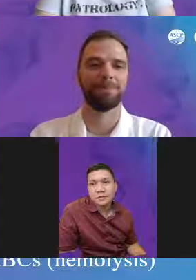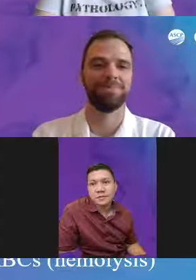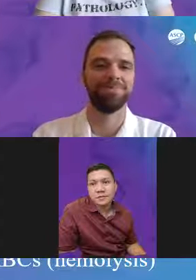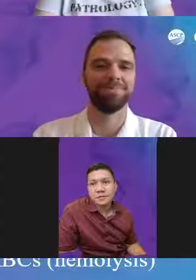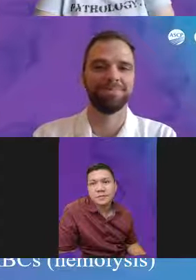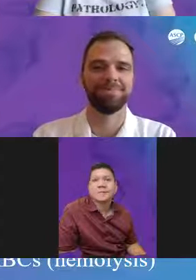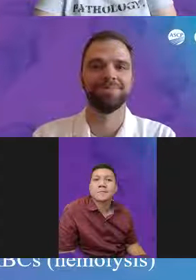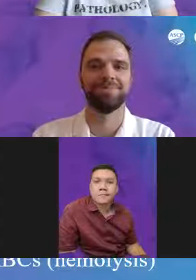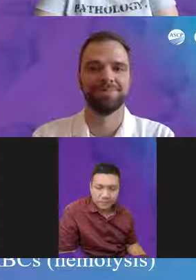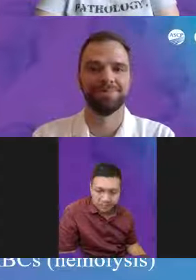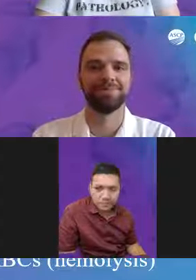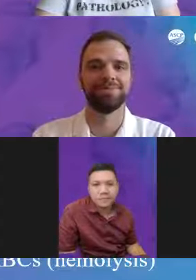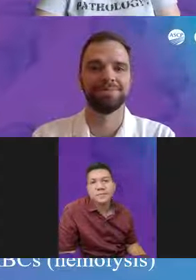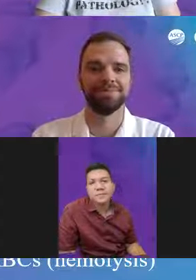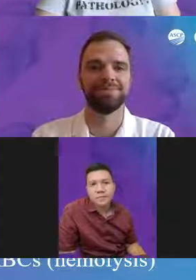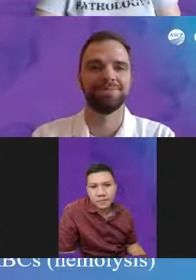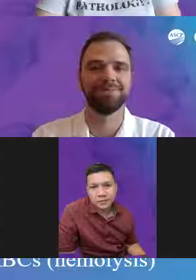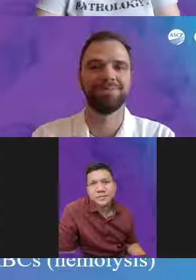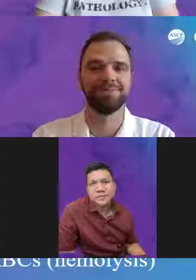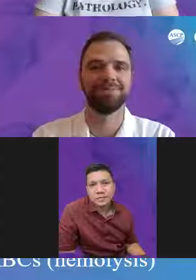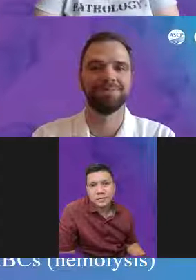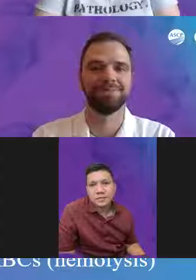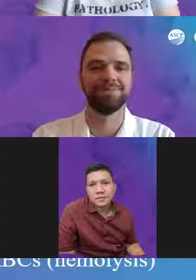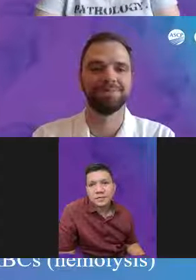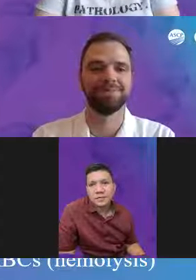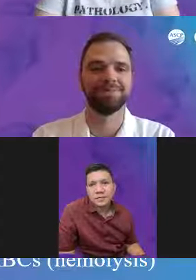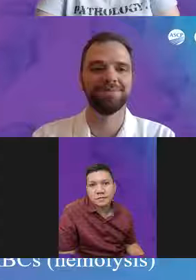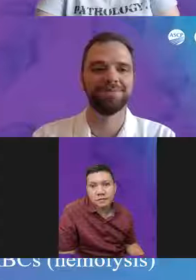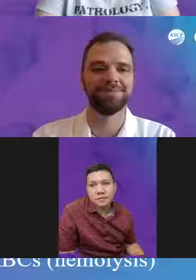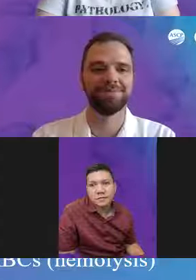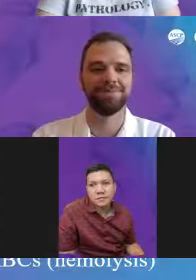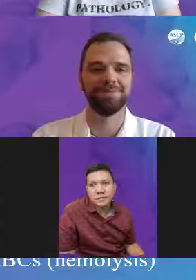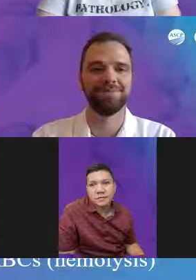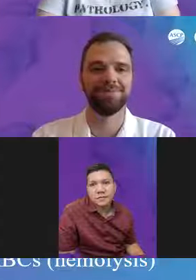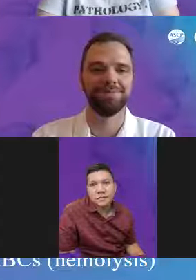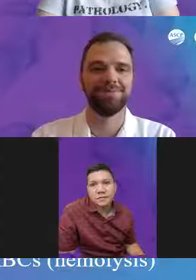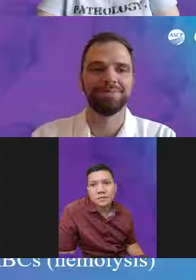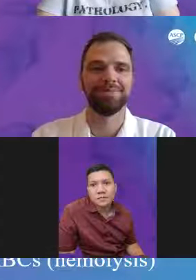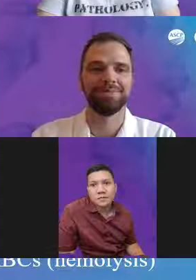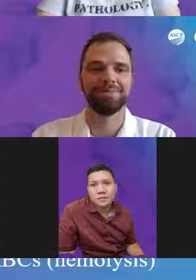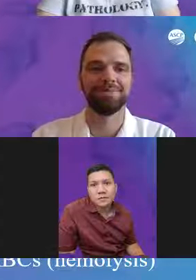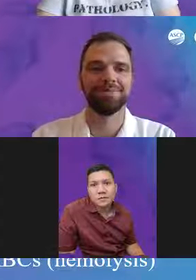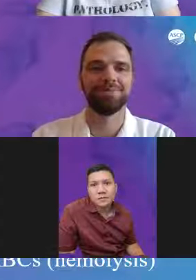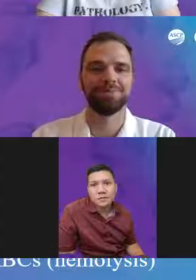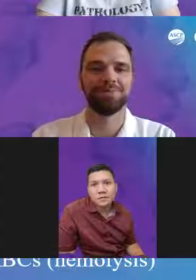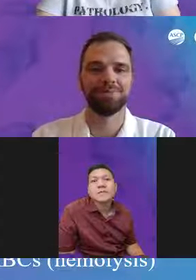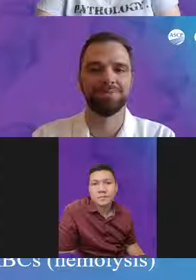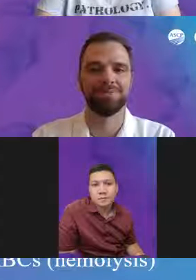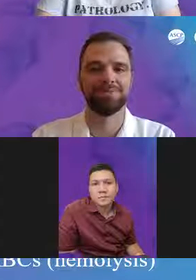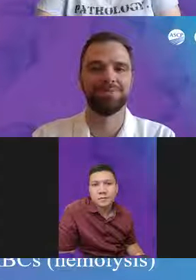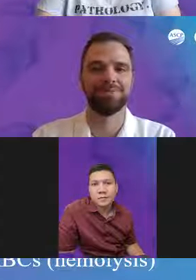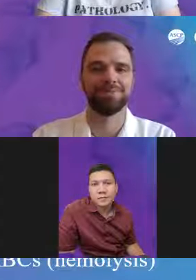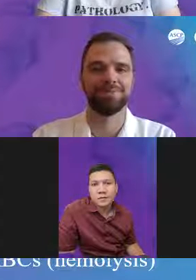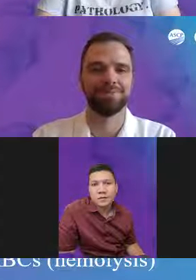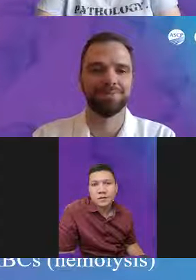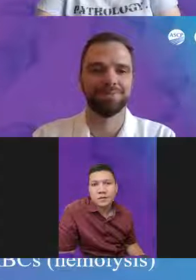marrow problem? Is it a problem with what the patient is consuming or doing?